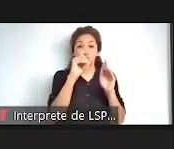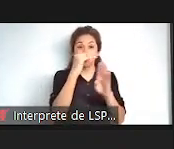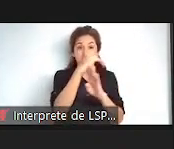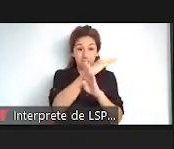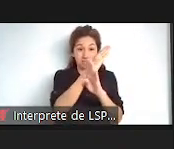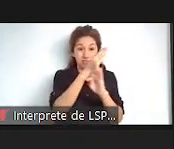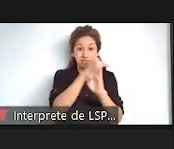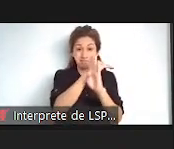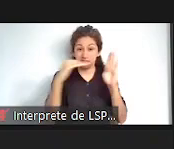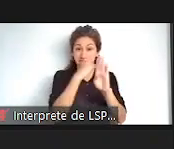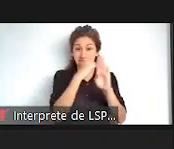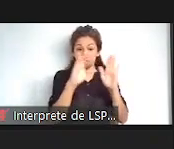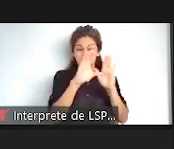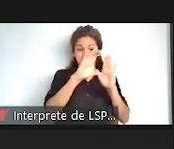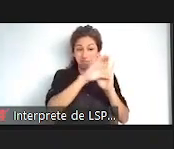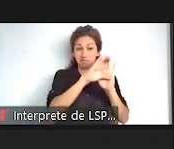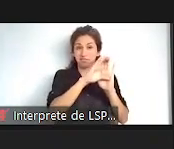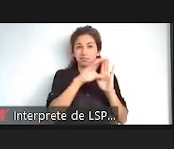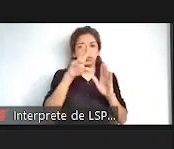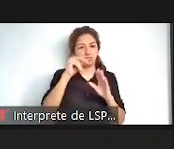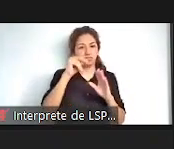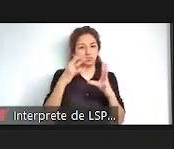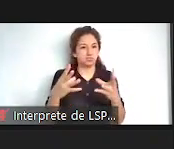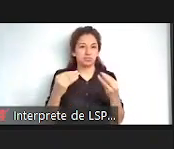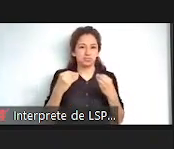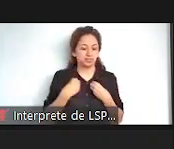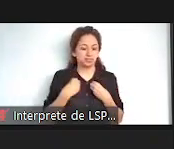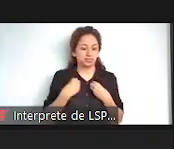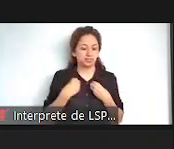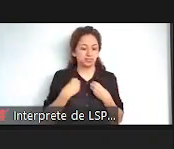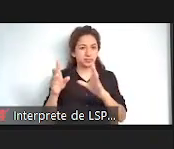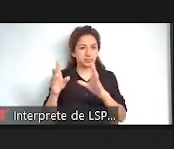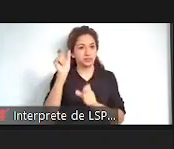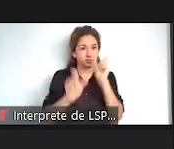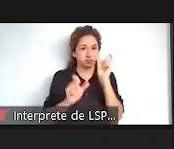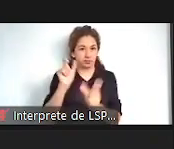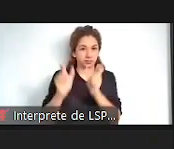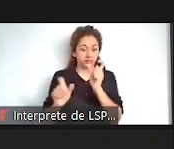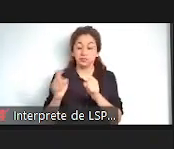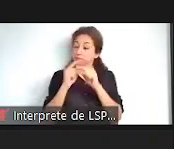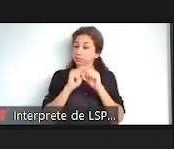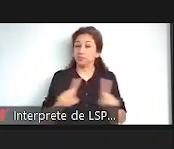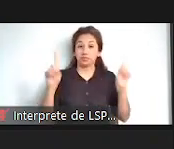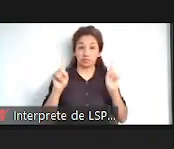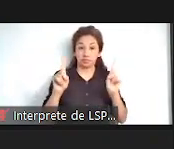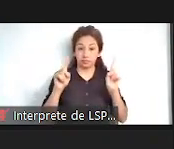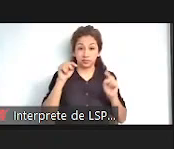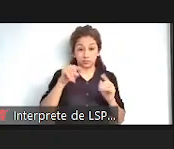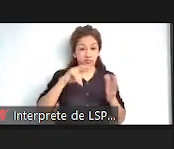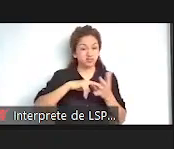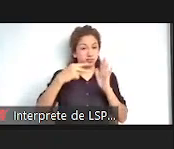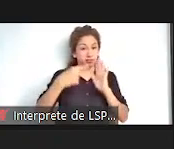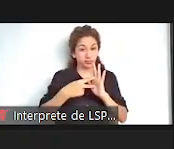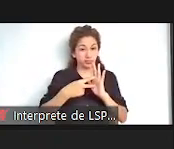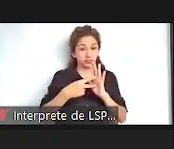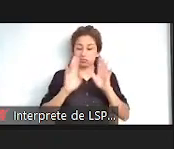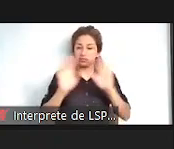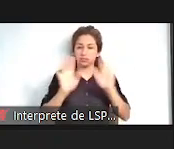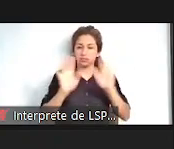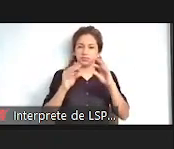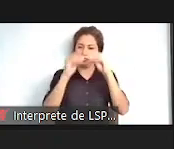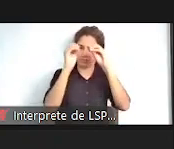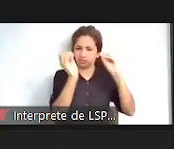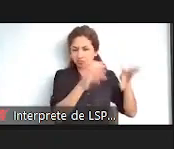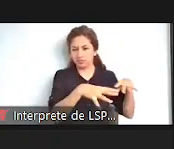were not considered in the final decks of the action plan however that is